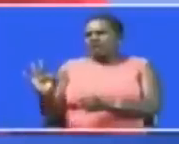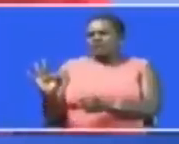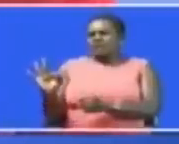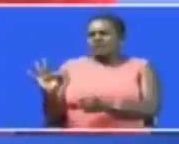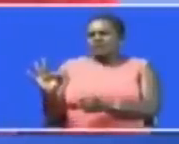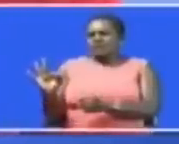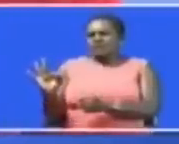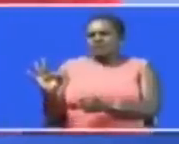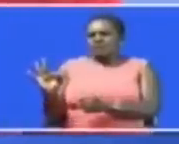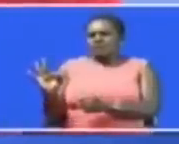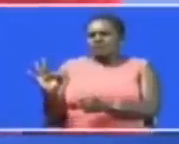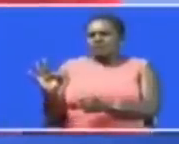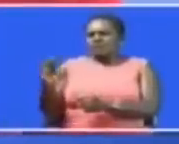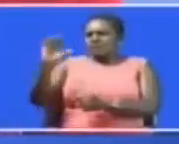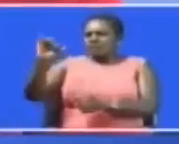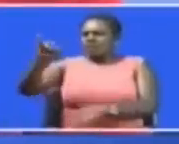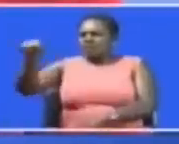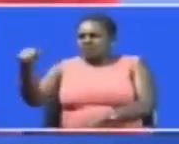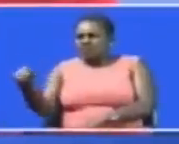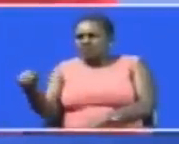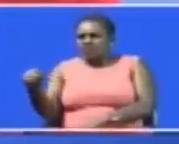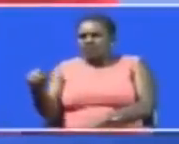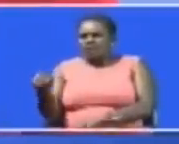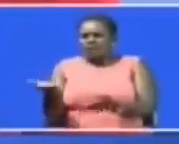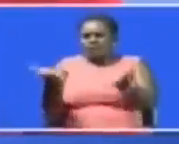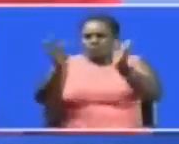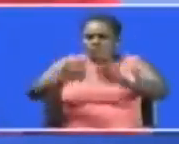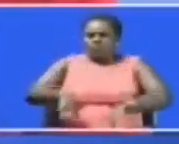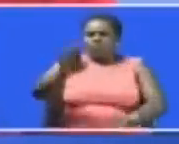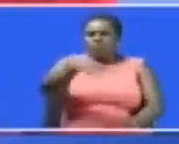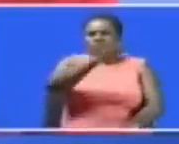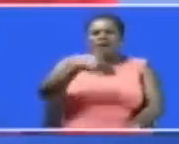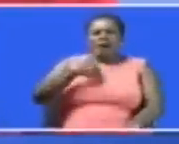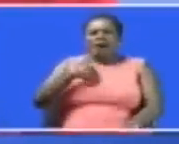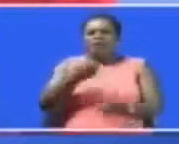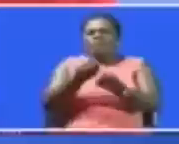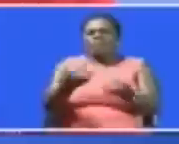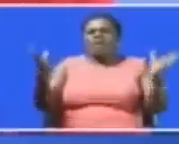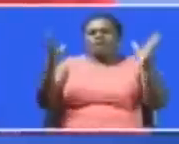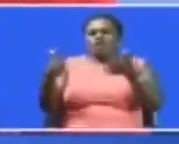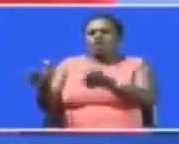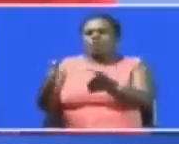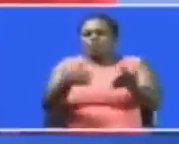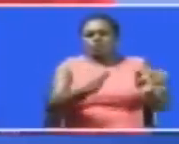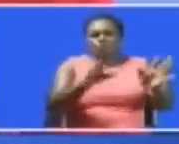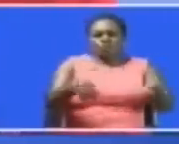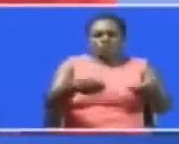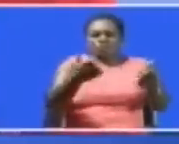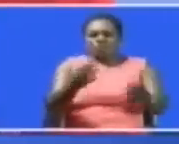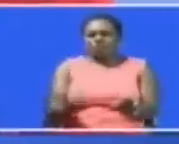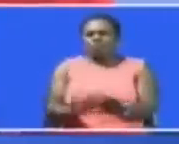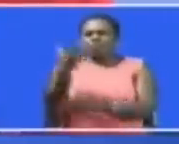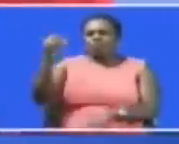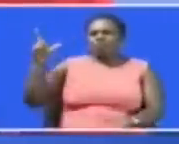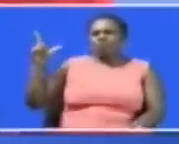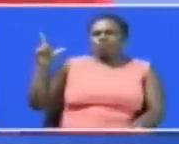What's the holdup for you? Shouldn't the CJ dissolve Parliament? There have been numerous opportunities given to come up